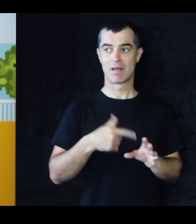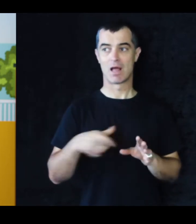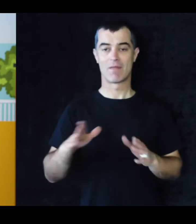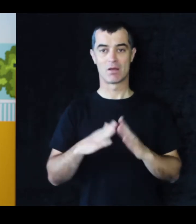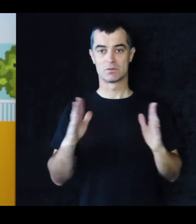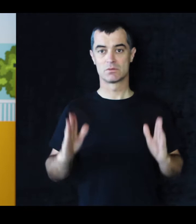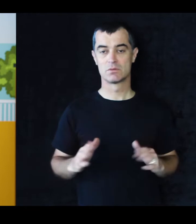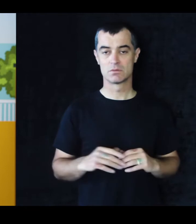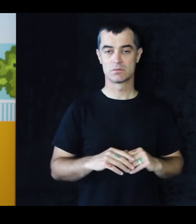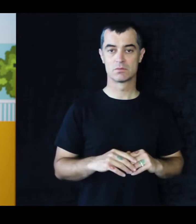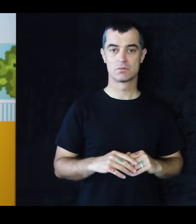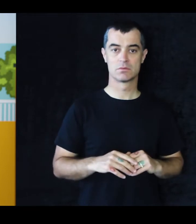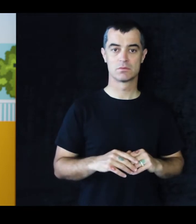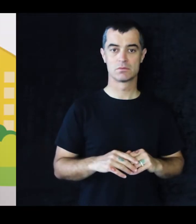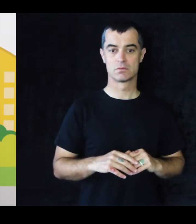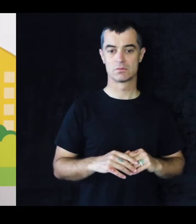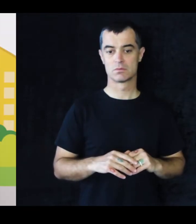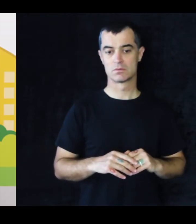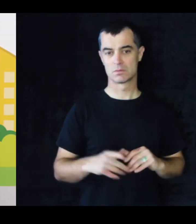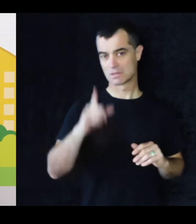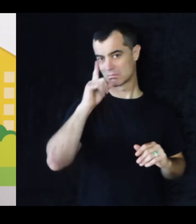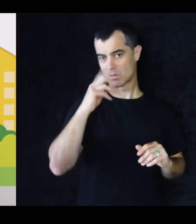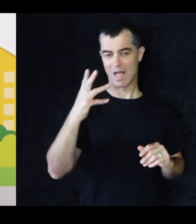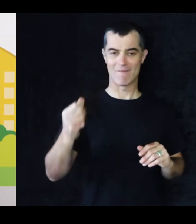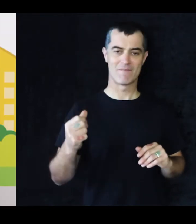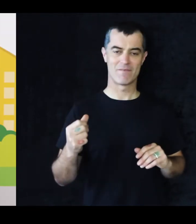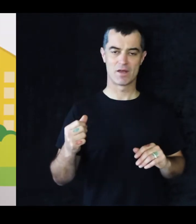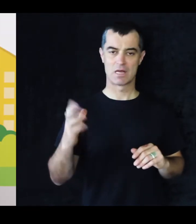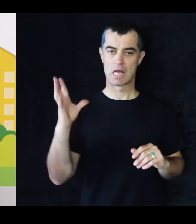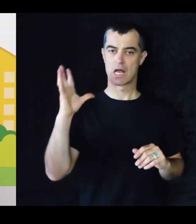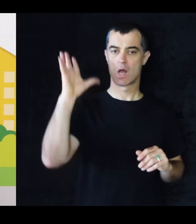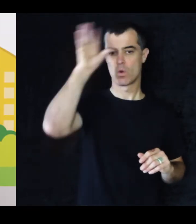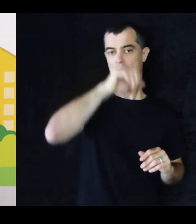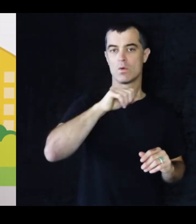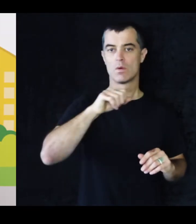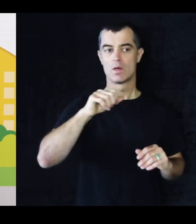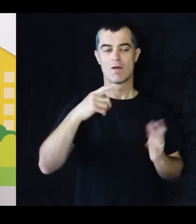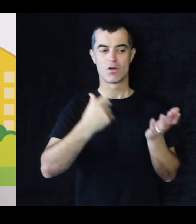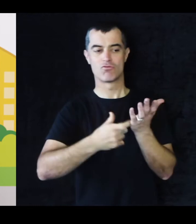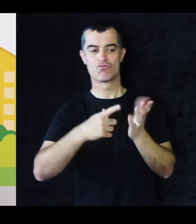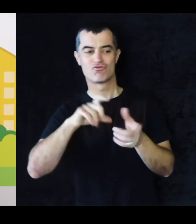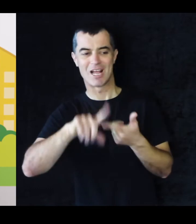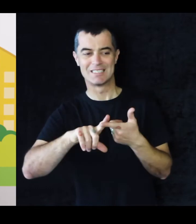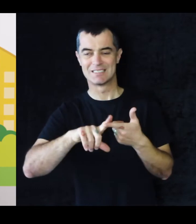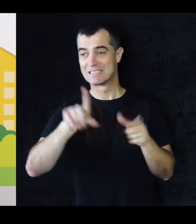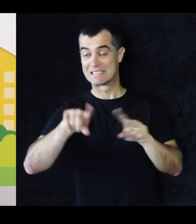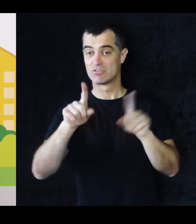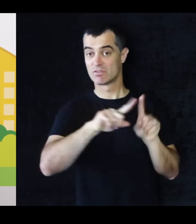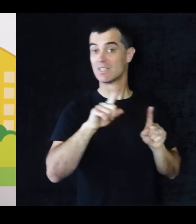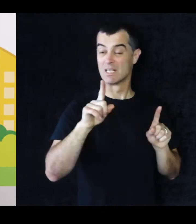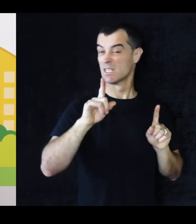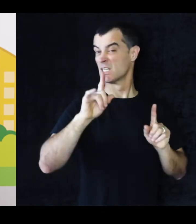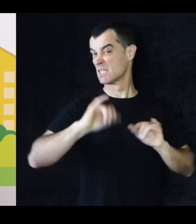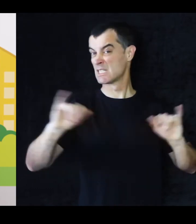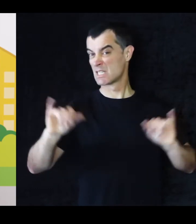had locked myself out of the house. People have preconceptions of particular races,